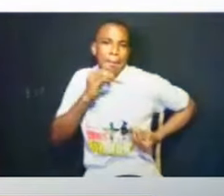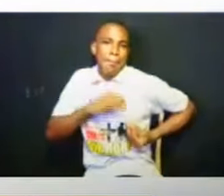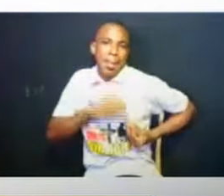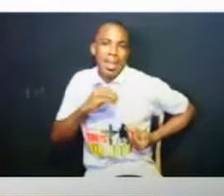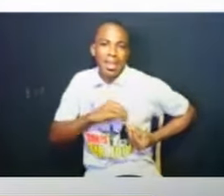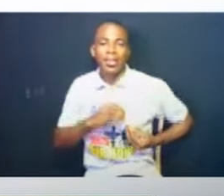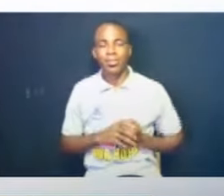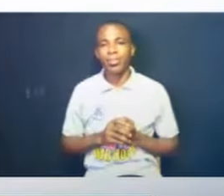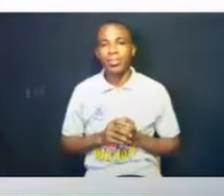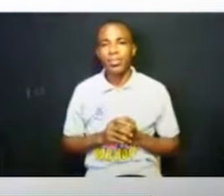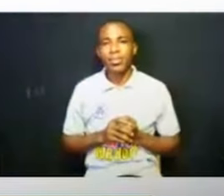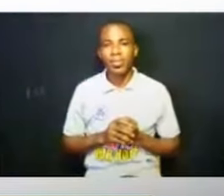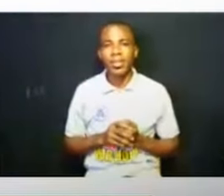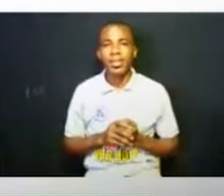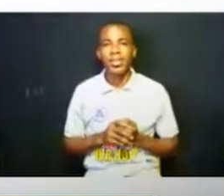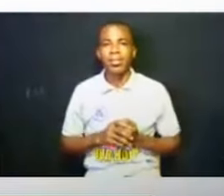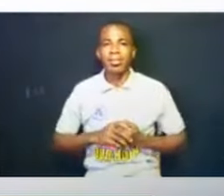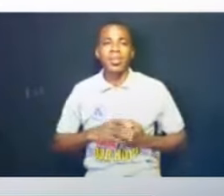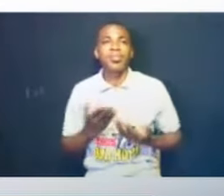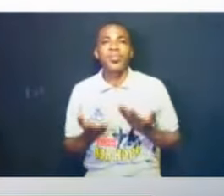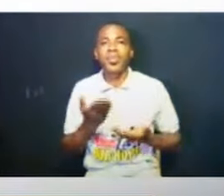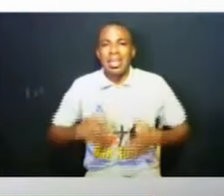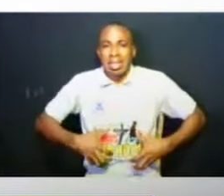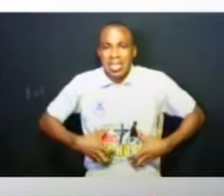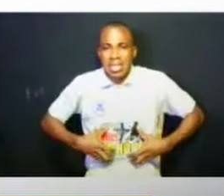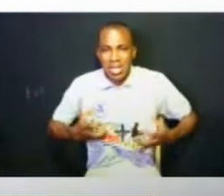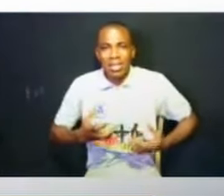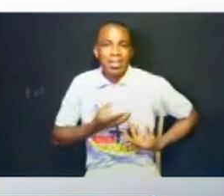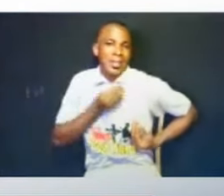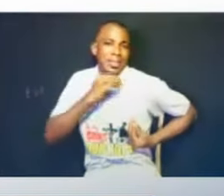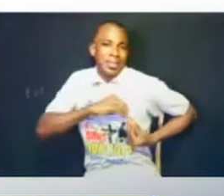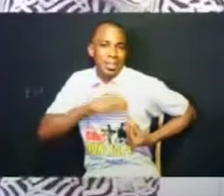Seed of resentment in the heart.